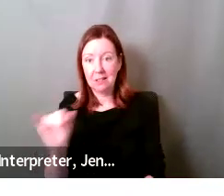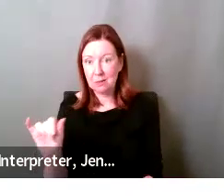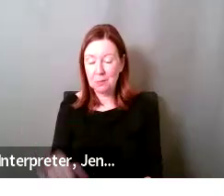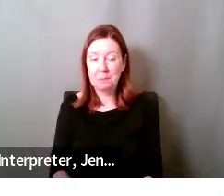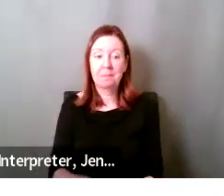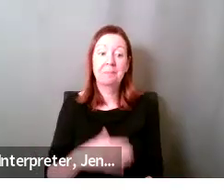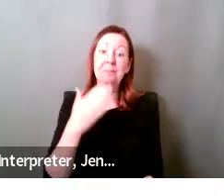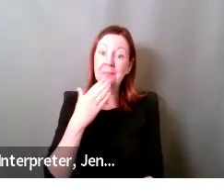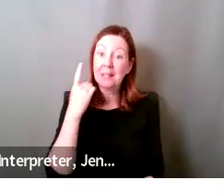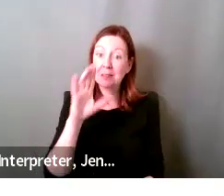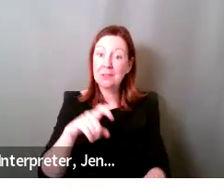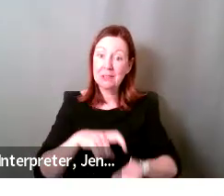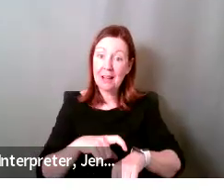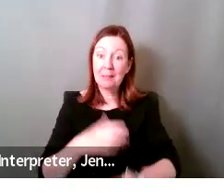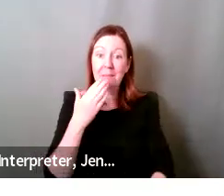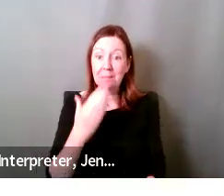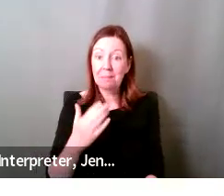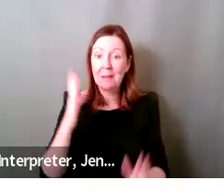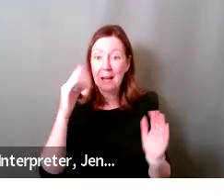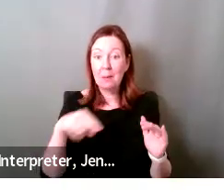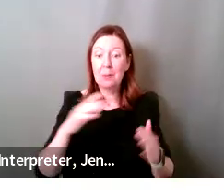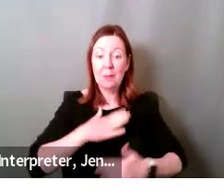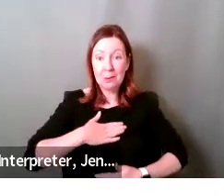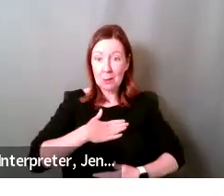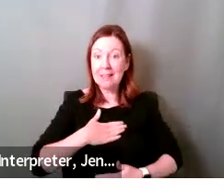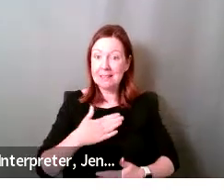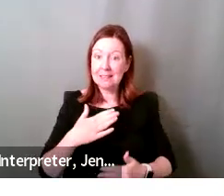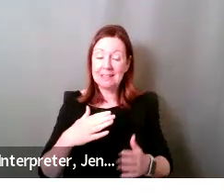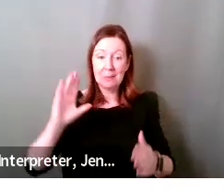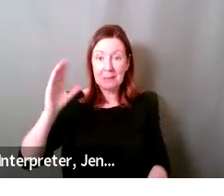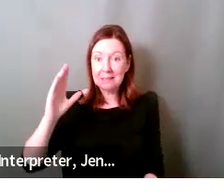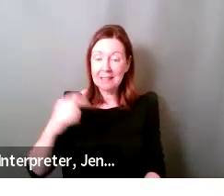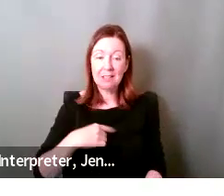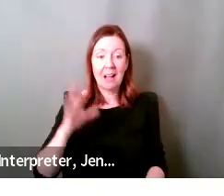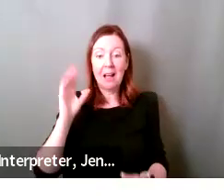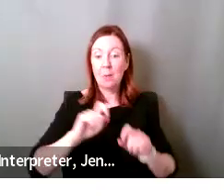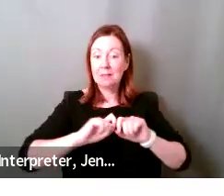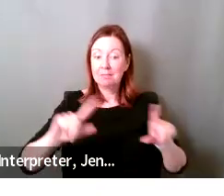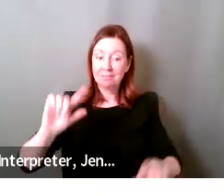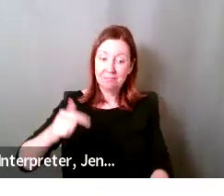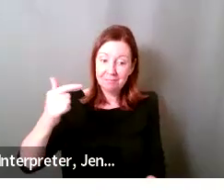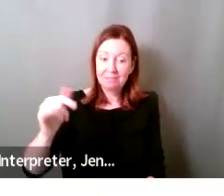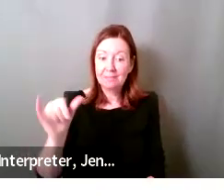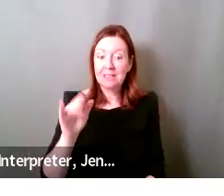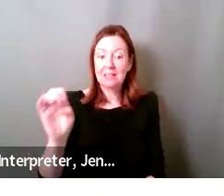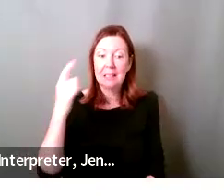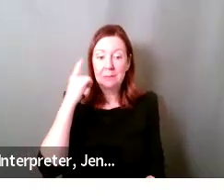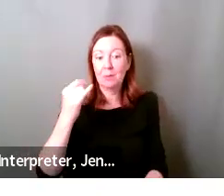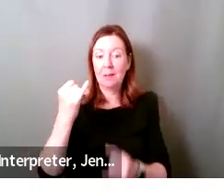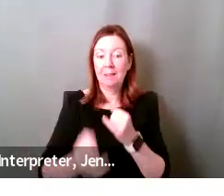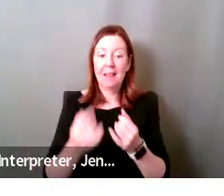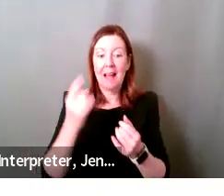And thank you guys for your time. I hope you guys enjoyed this presentation, and I'm just going to send it back to Jasmine for last minute thoughts.